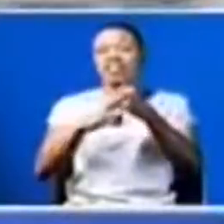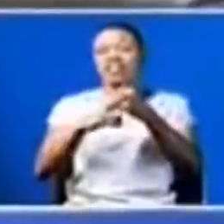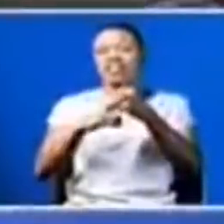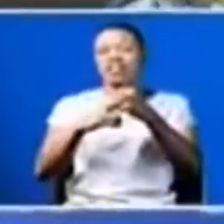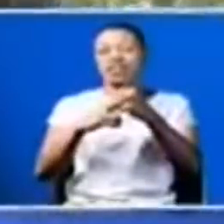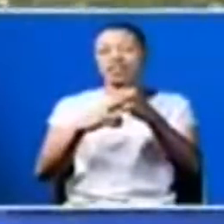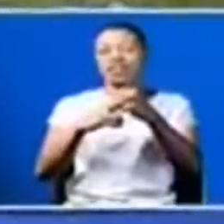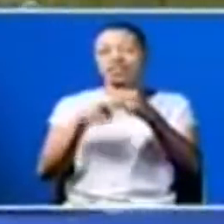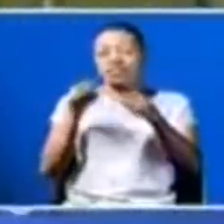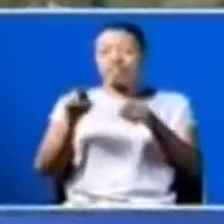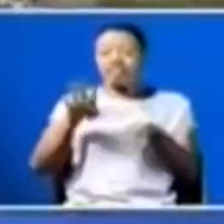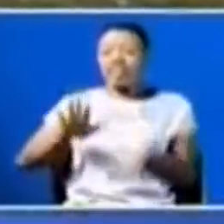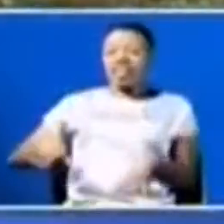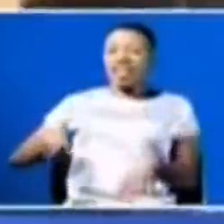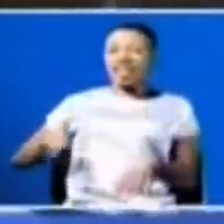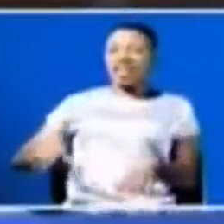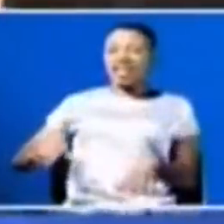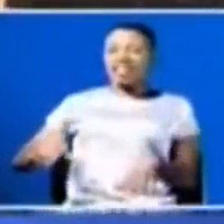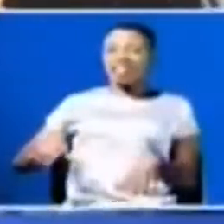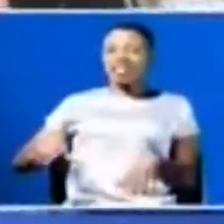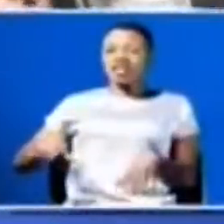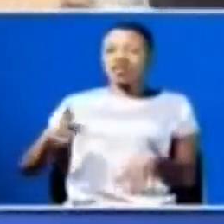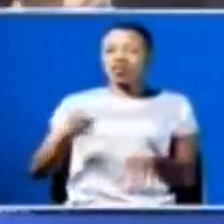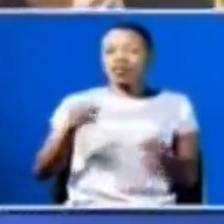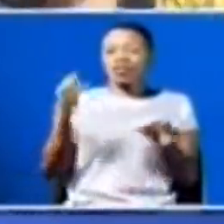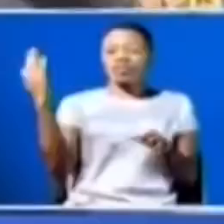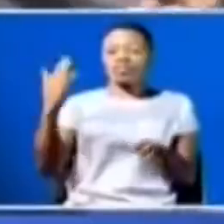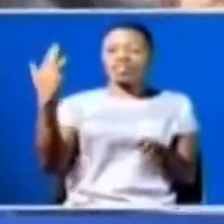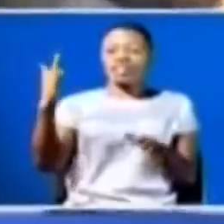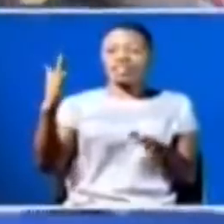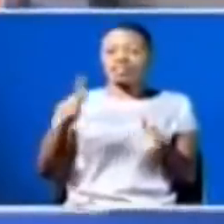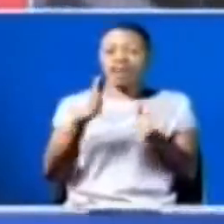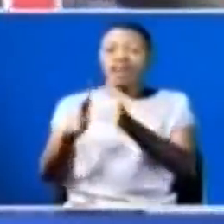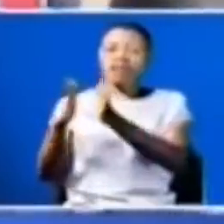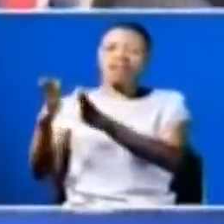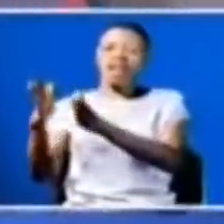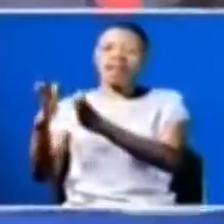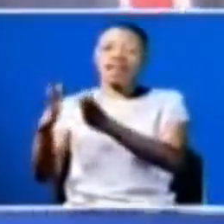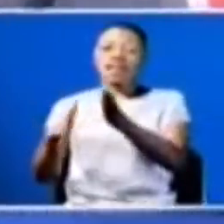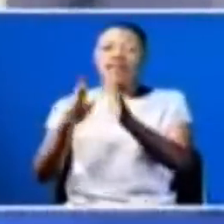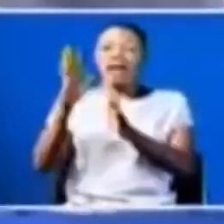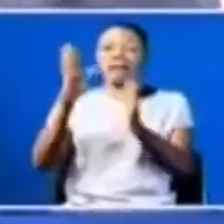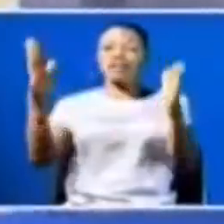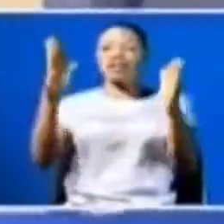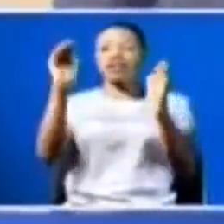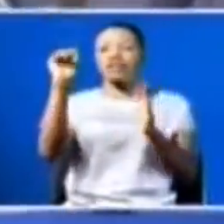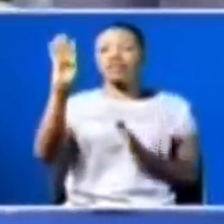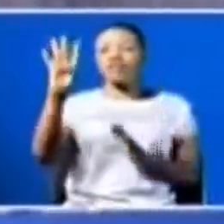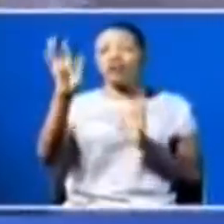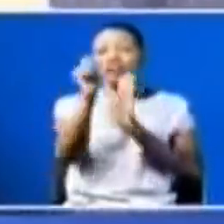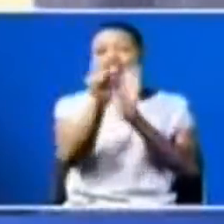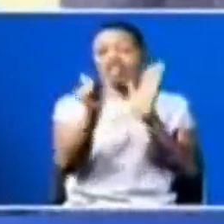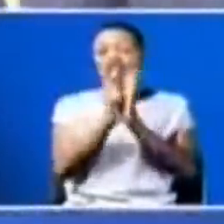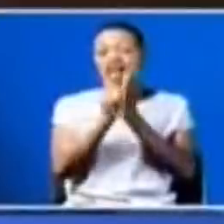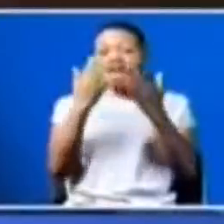bajeti, hakuchelea kupiga baragumu la mpango wa serikali wa maendeleo, yani Big Four agenda, ambayo sasa imetengewa